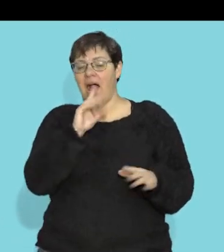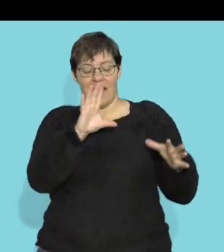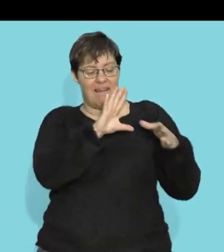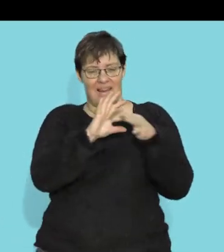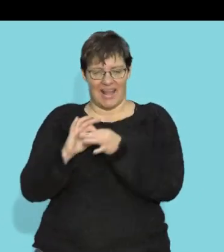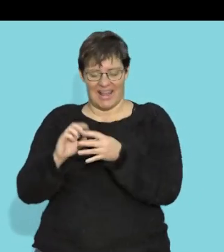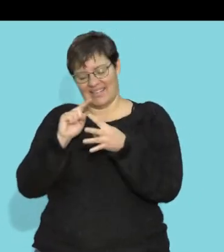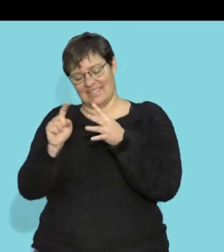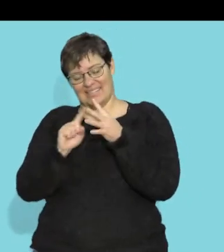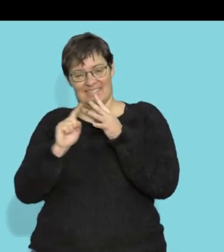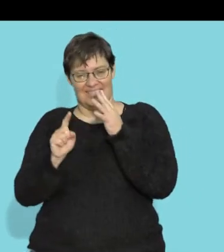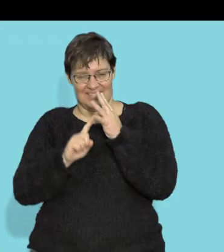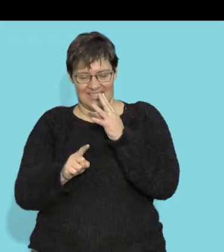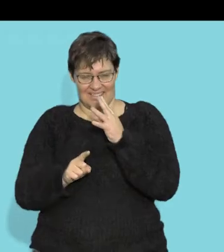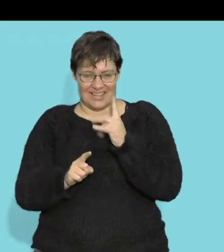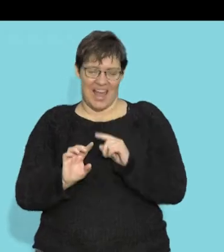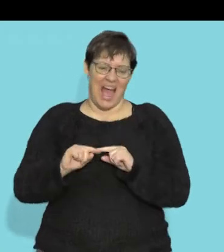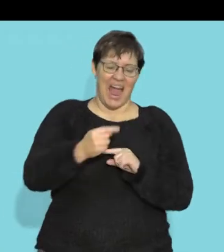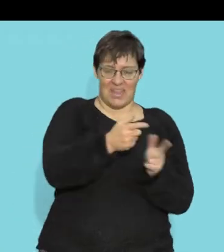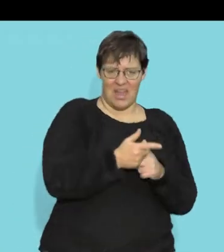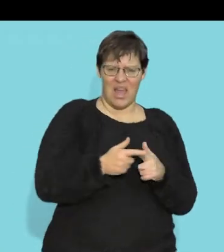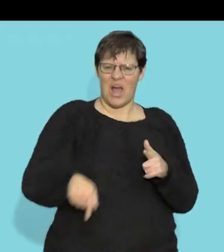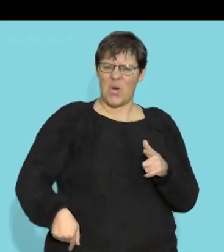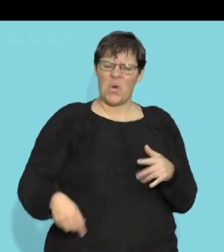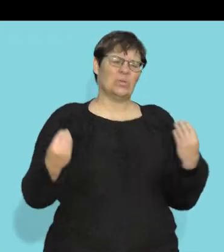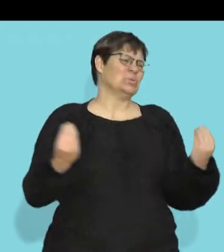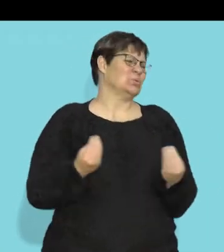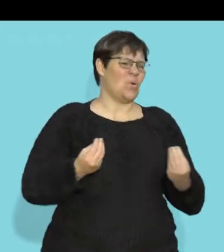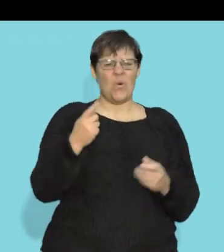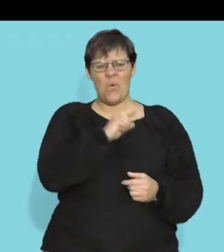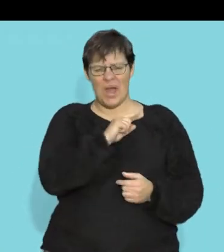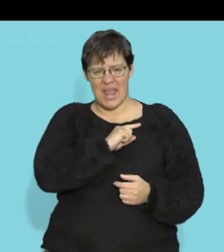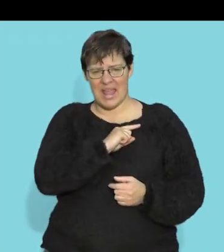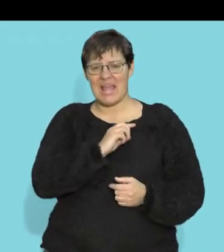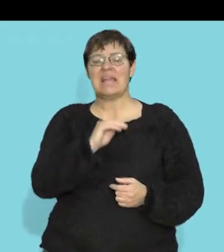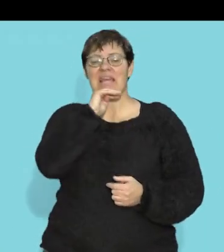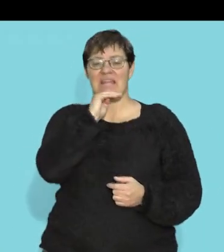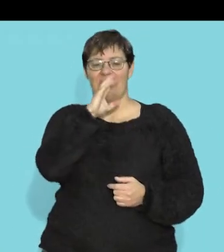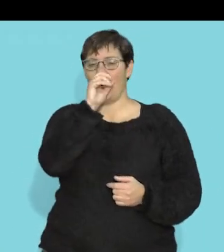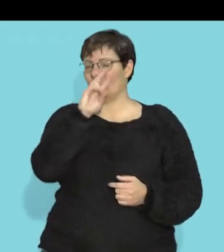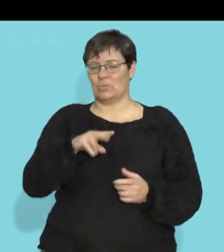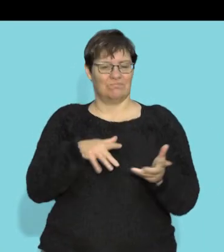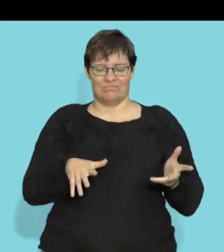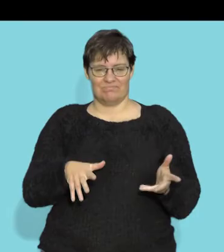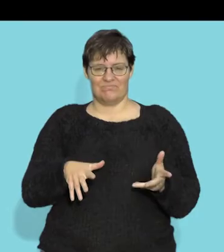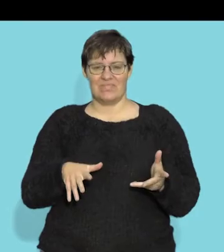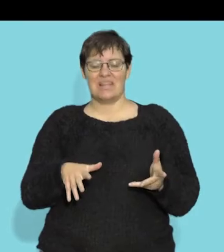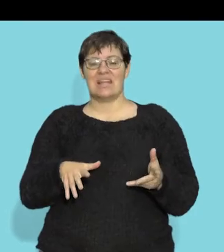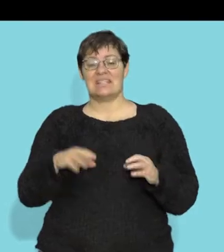can link it to a different section. And why would her legs begin to ache? She's not getting enough oxygen.